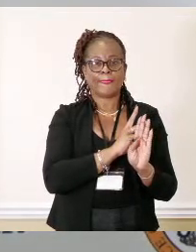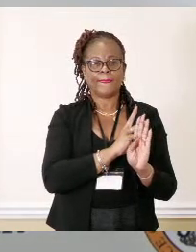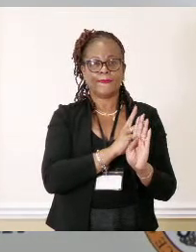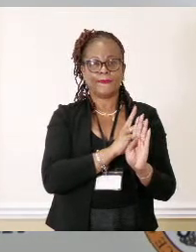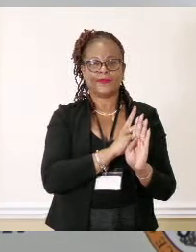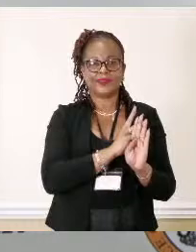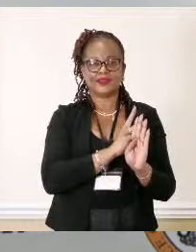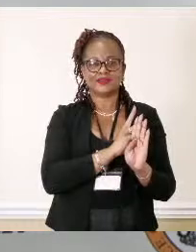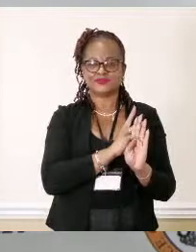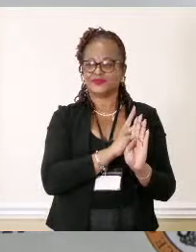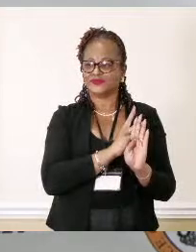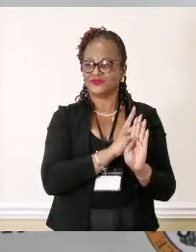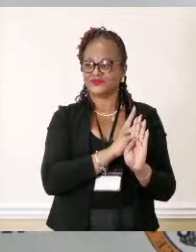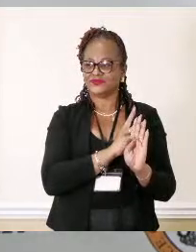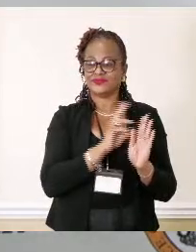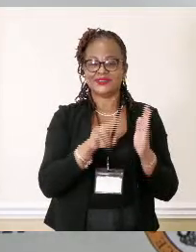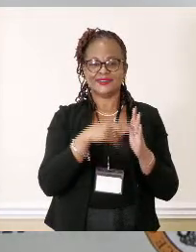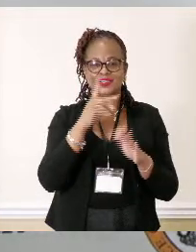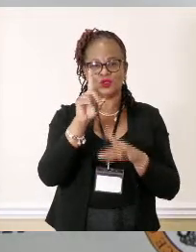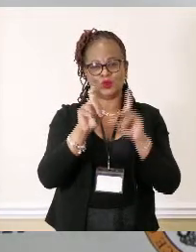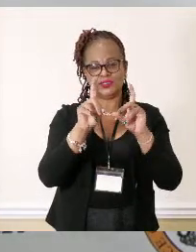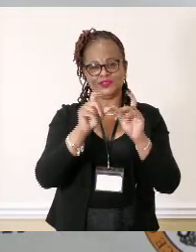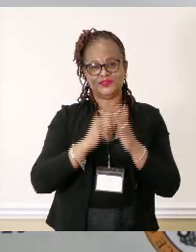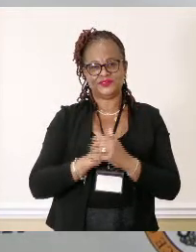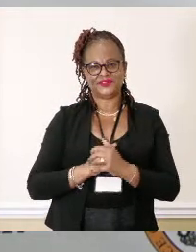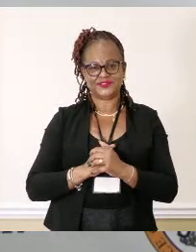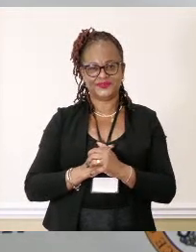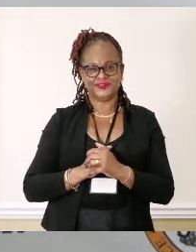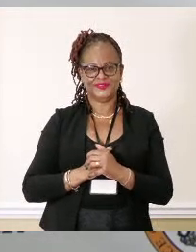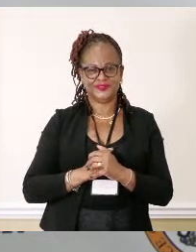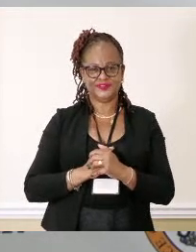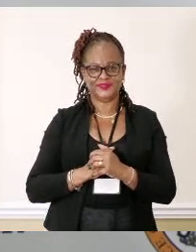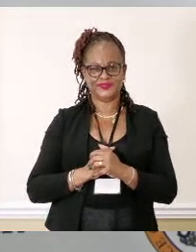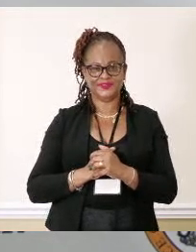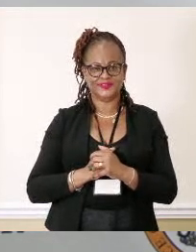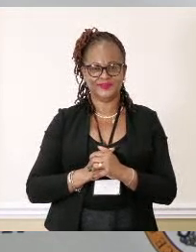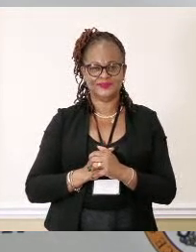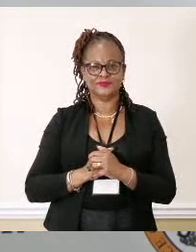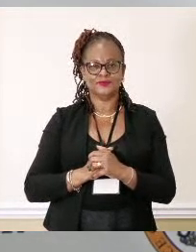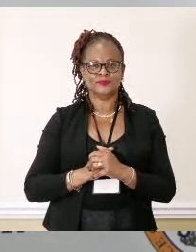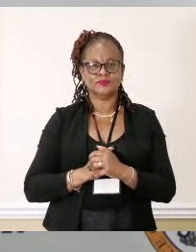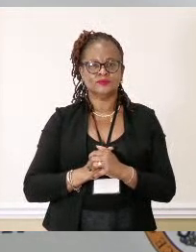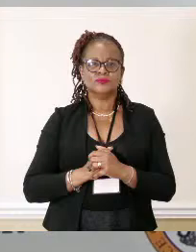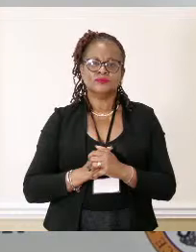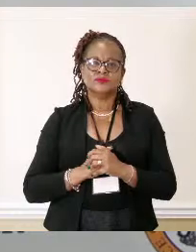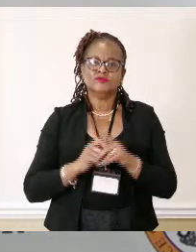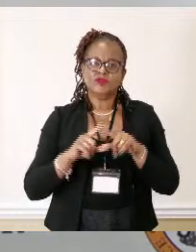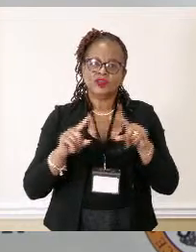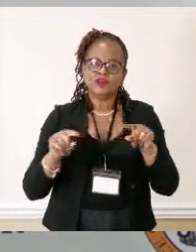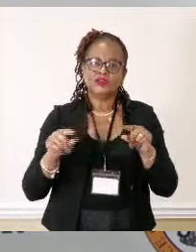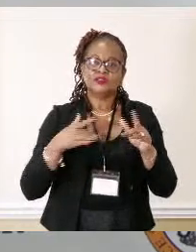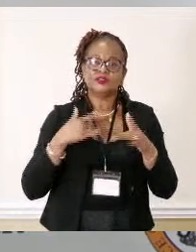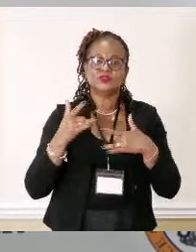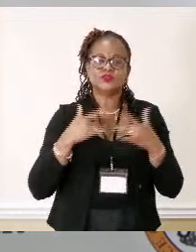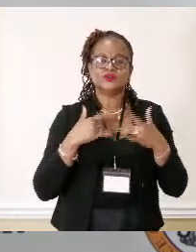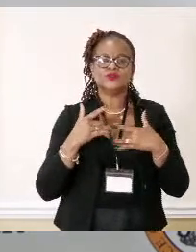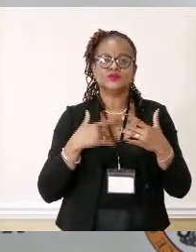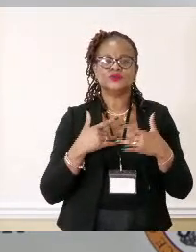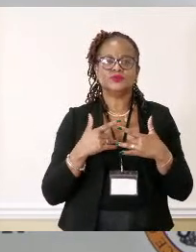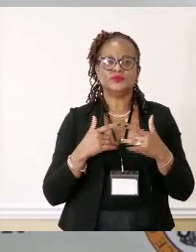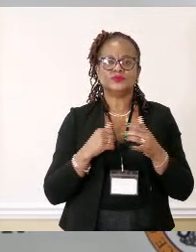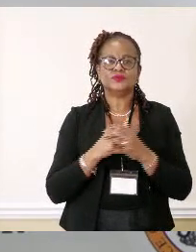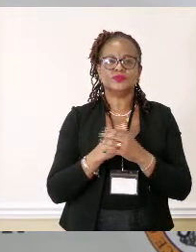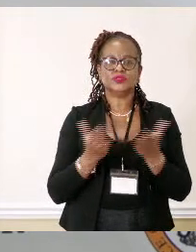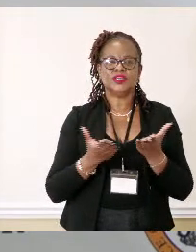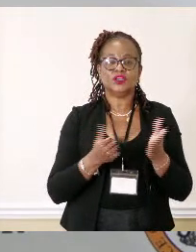Hello, Doc. My second question, now that you guys have acknowledged variants of concerns being